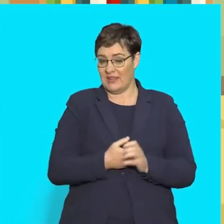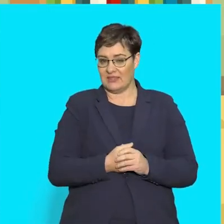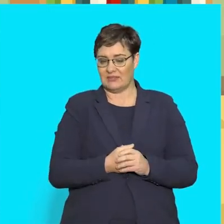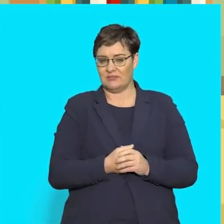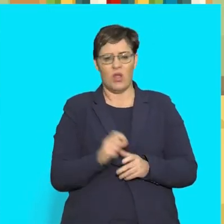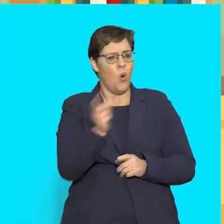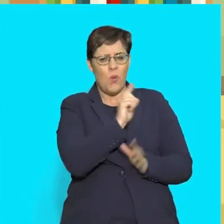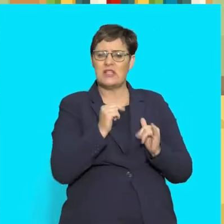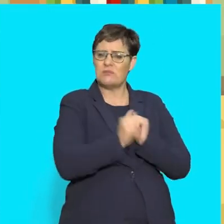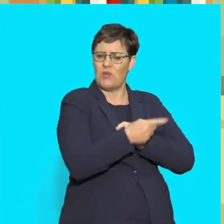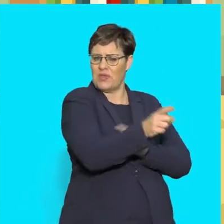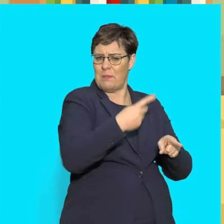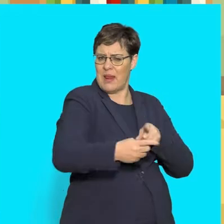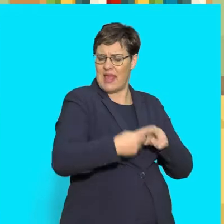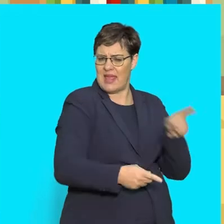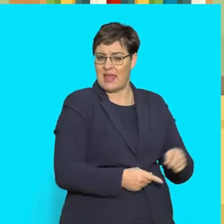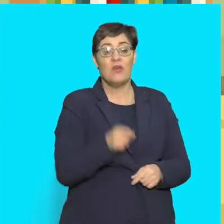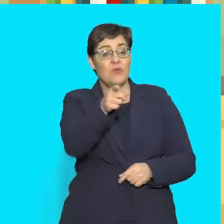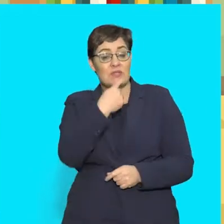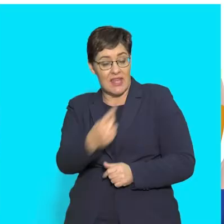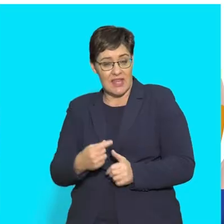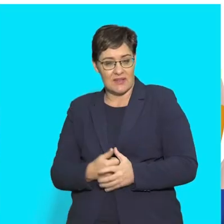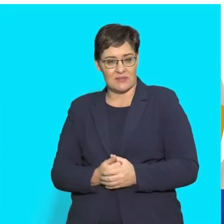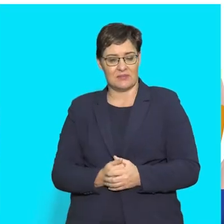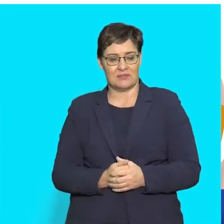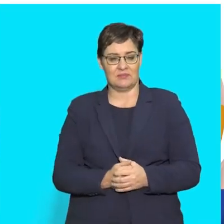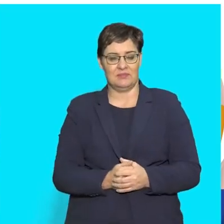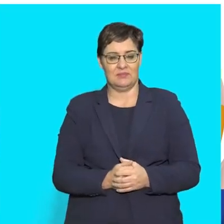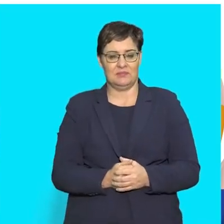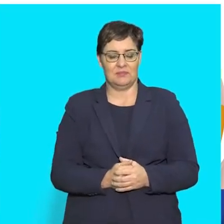that. What sport did they play? You say,